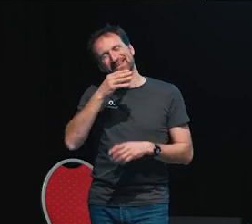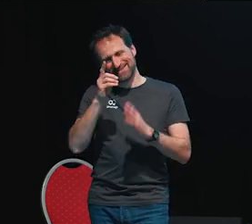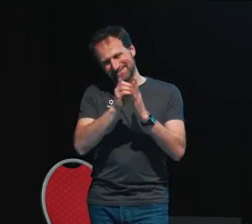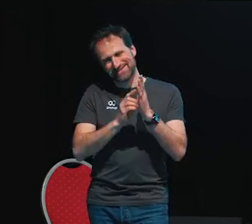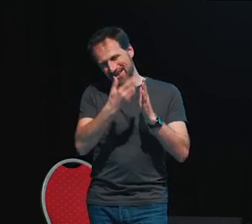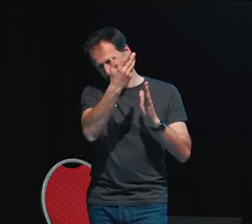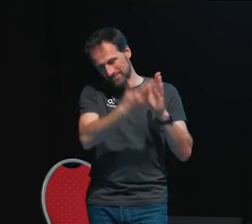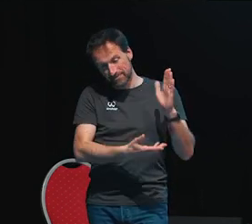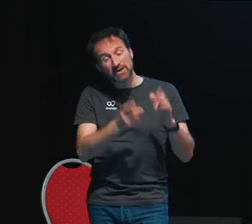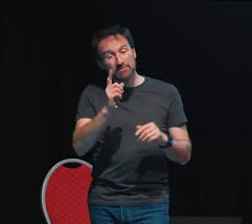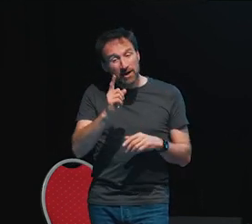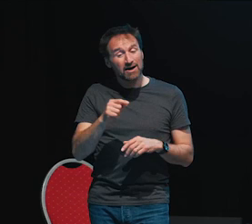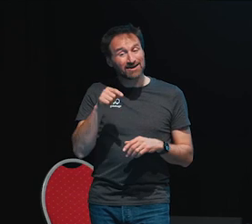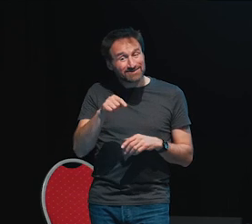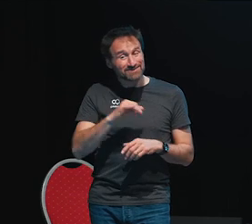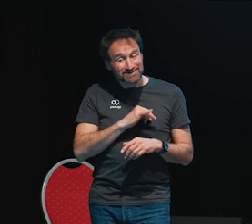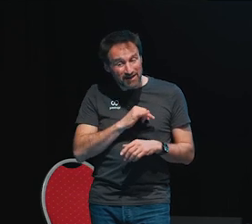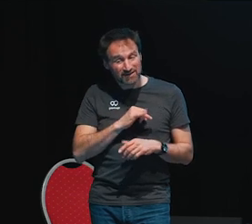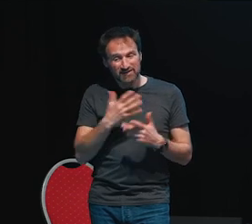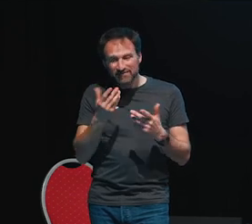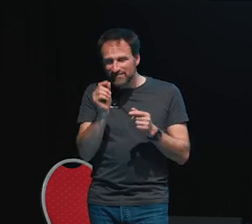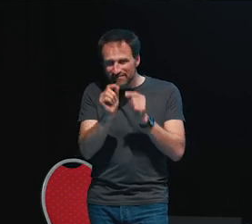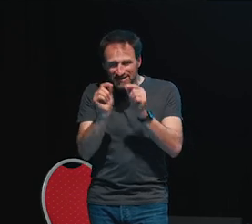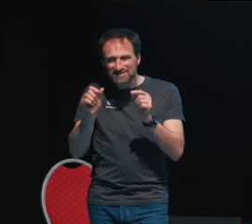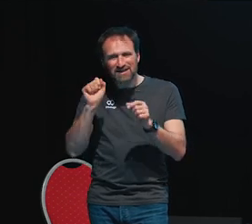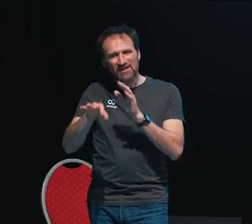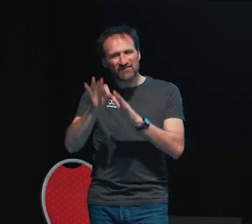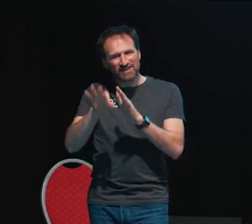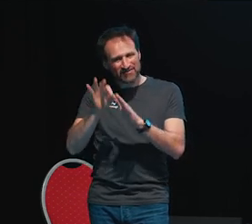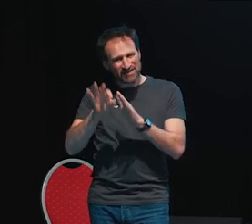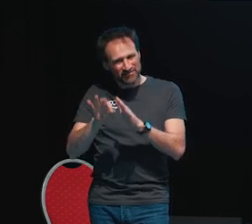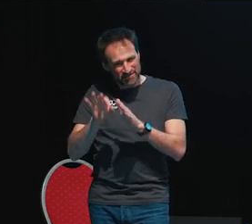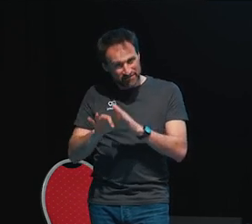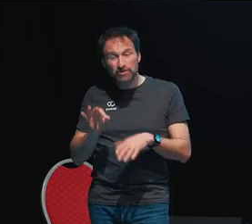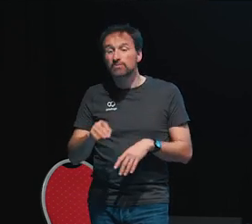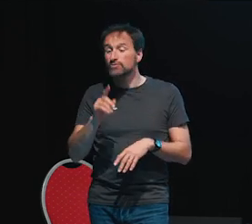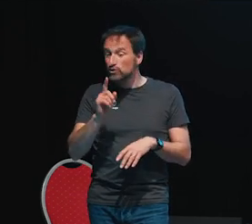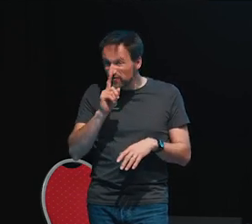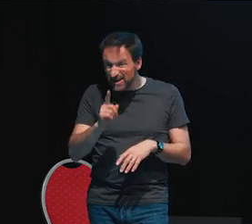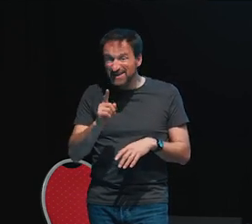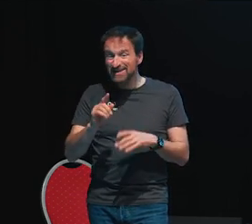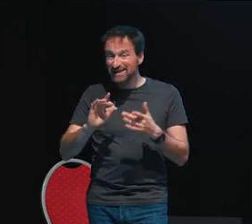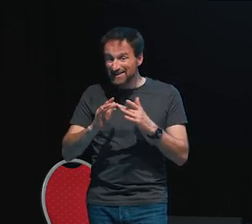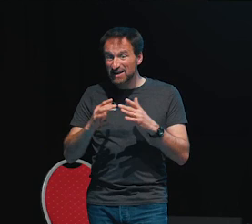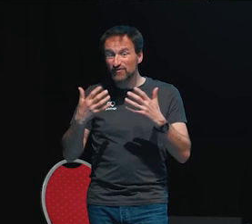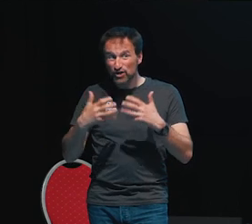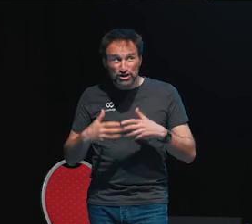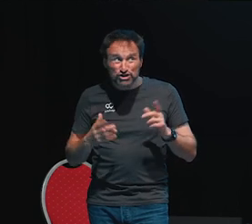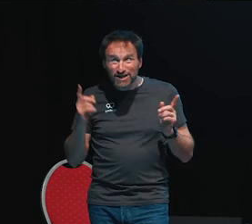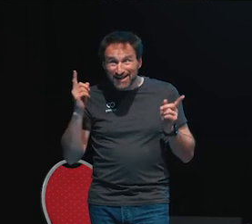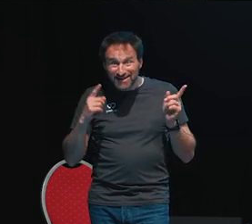going to see what interesting bits we can find. And if the internet works, we're going to do